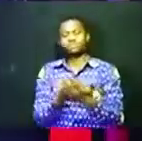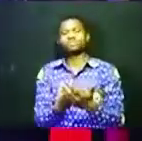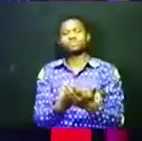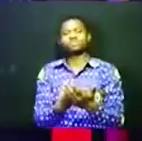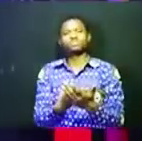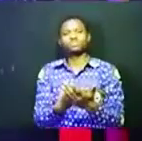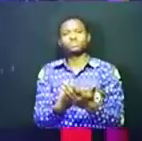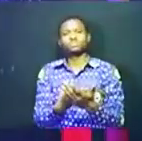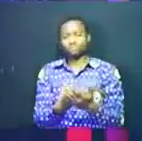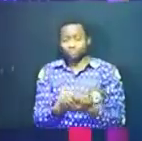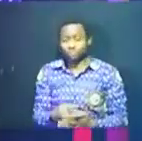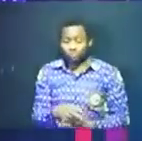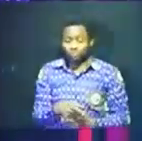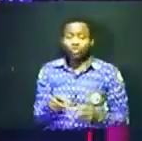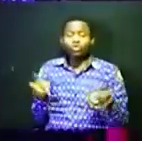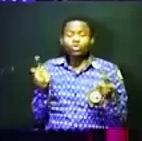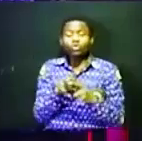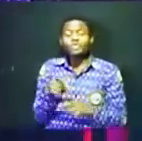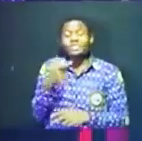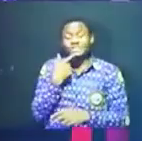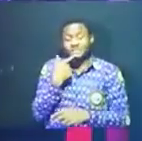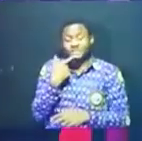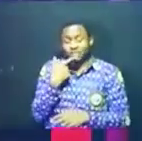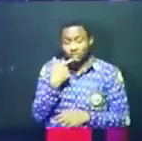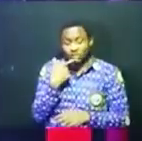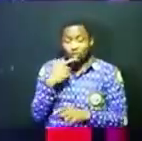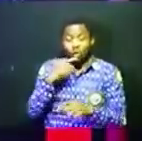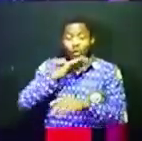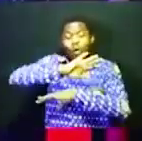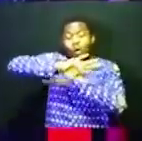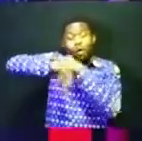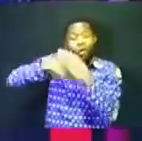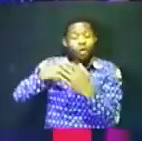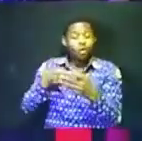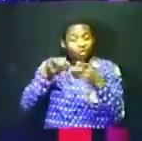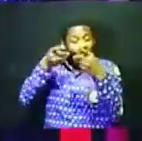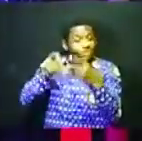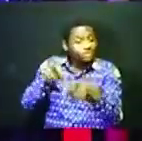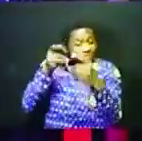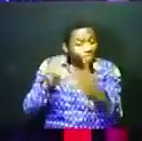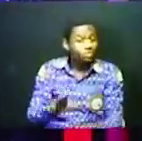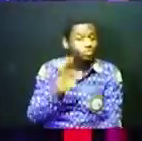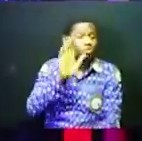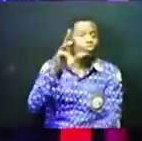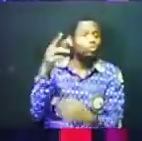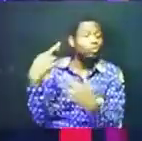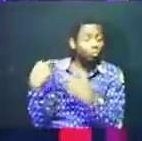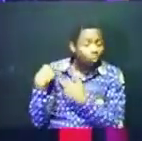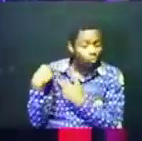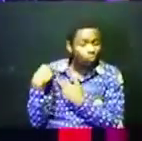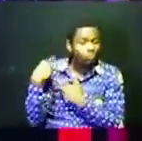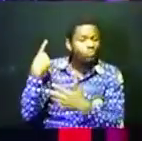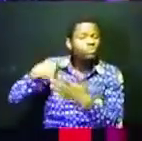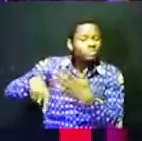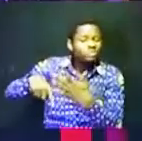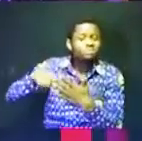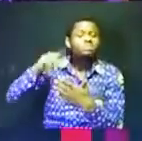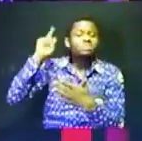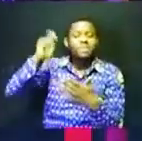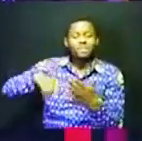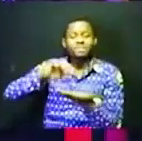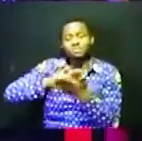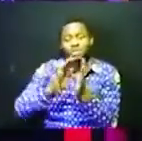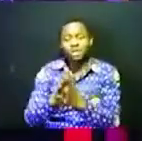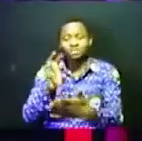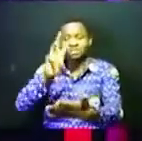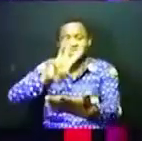is why I'm saying that the primary goal and role of the disciples was to be witnesses of